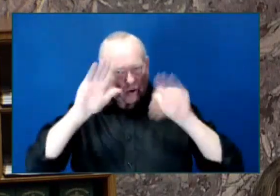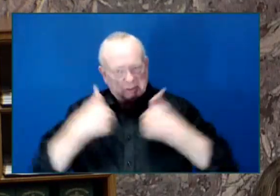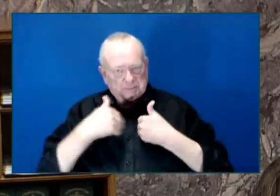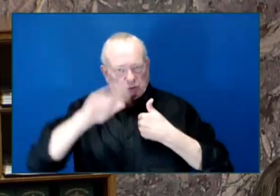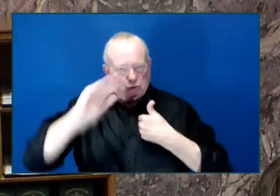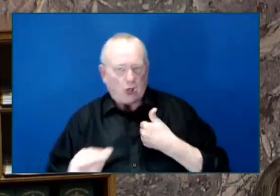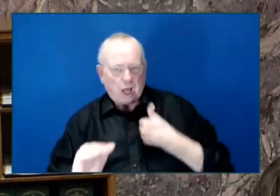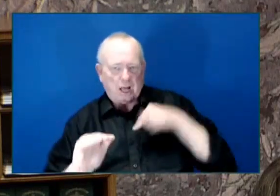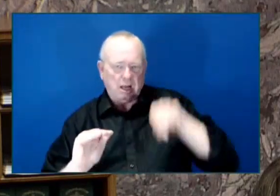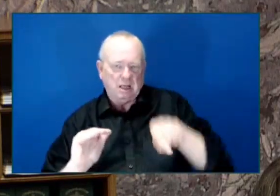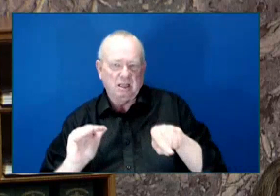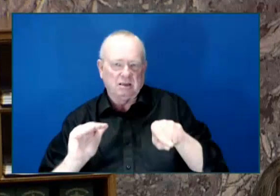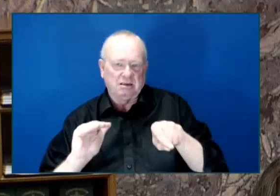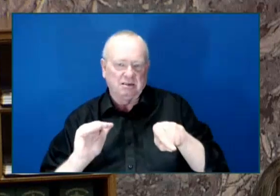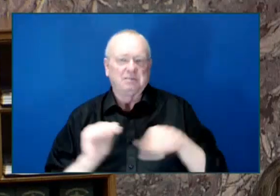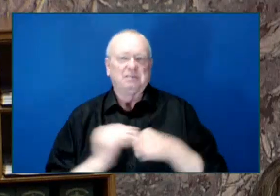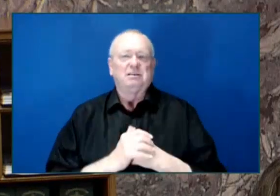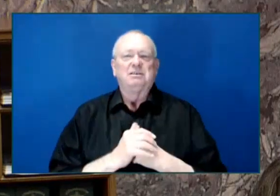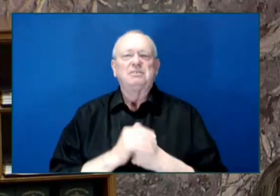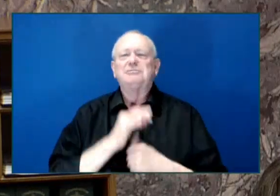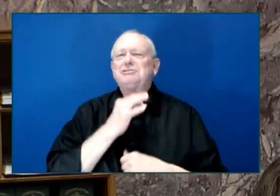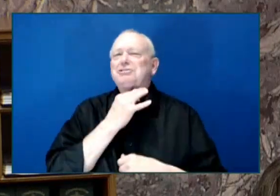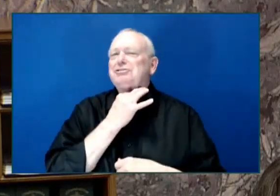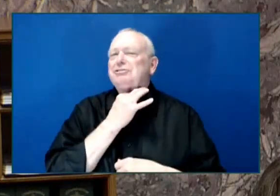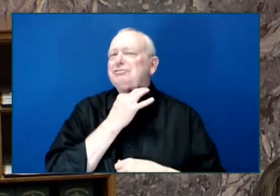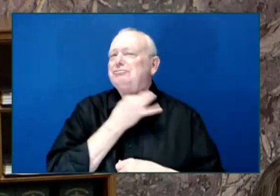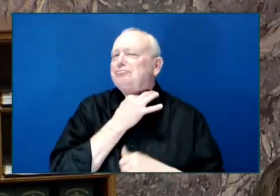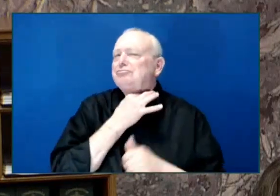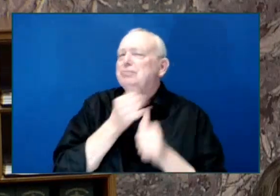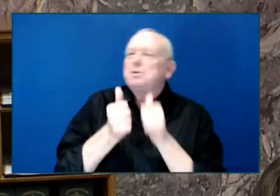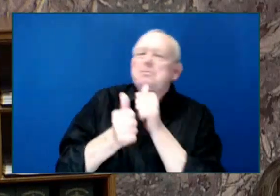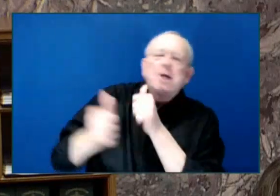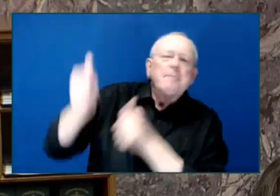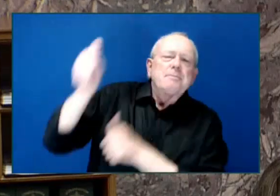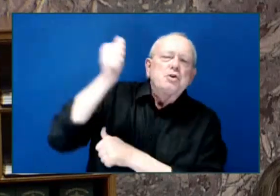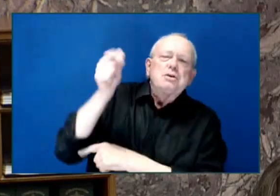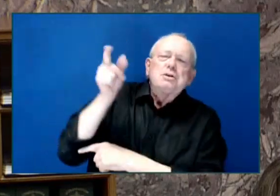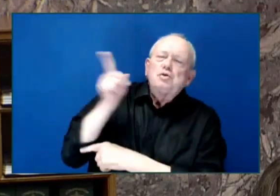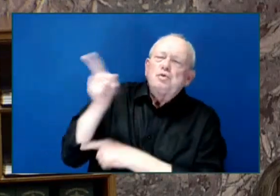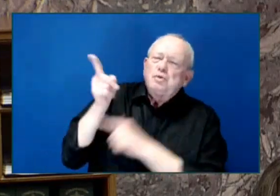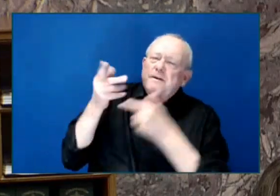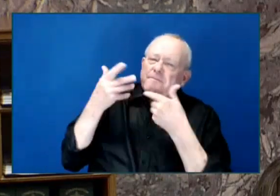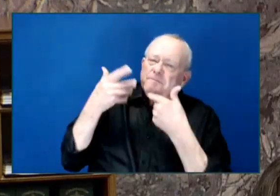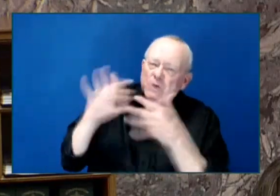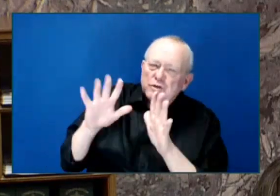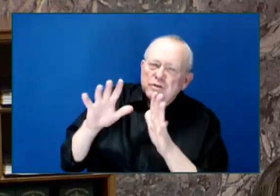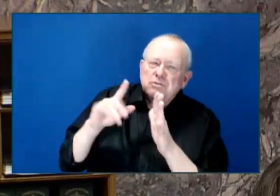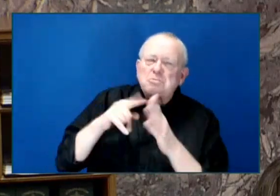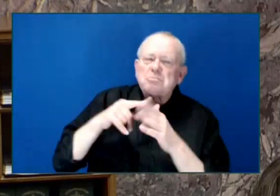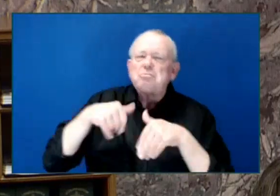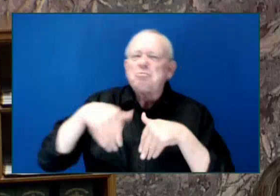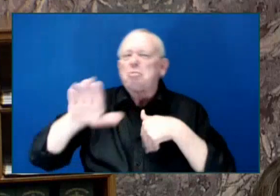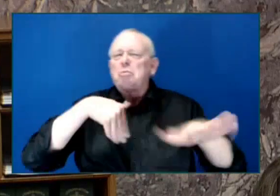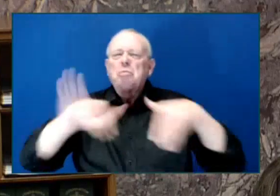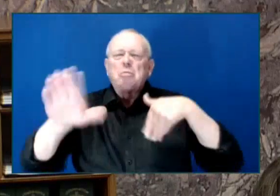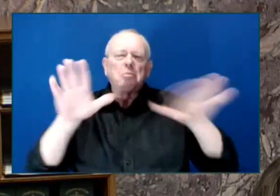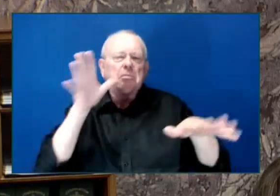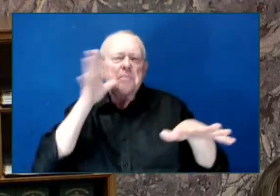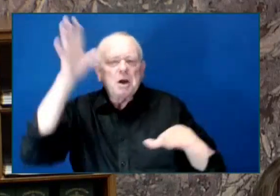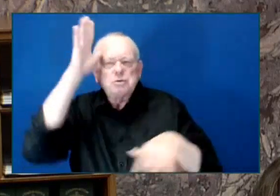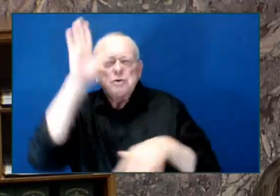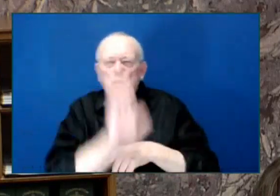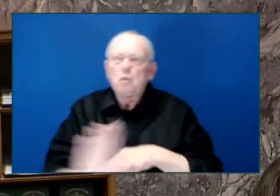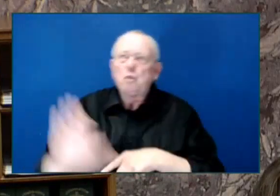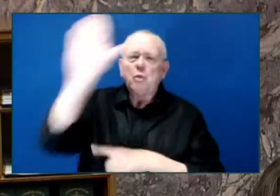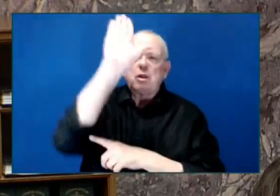Premier betrayed First Nations and parents of autistic kids across the province who campaigned for over a year to halt this